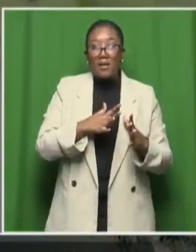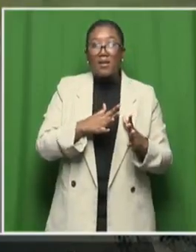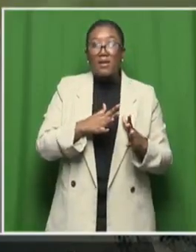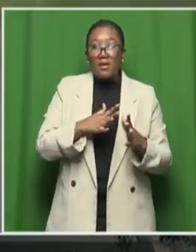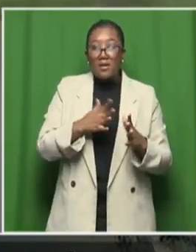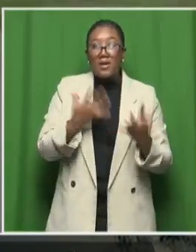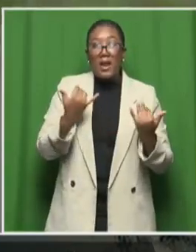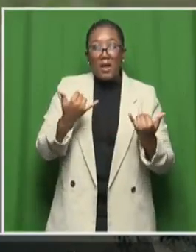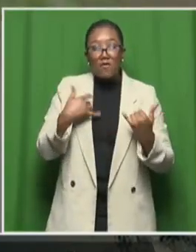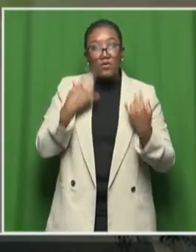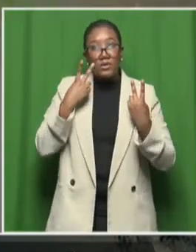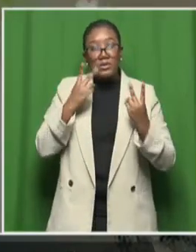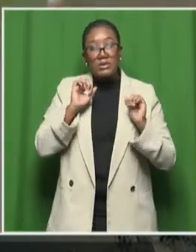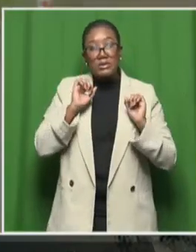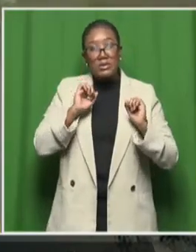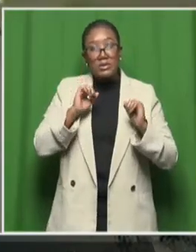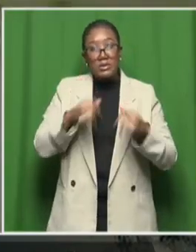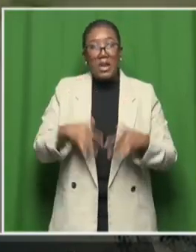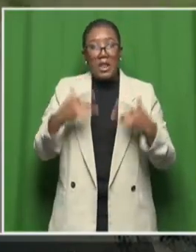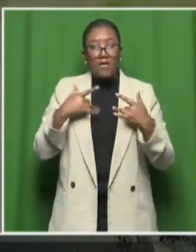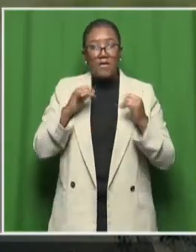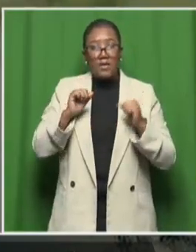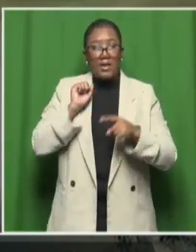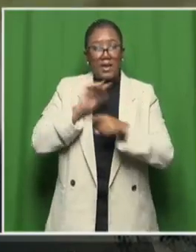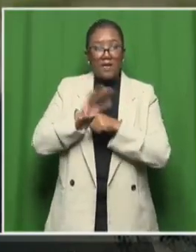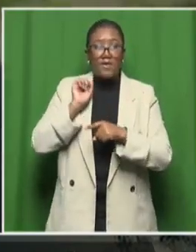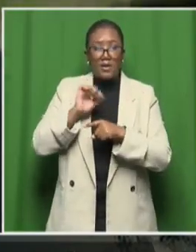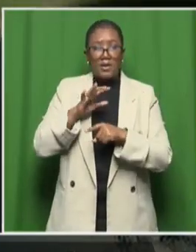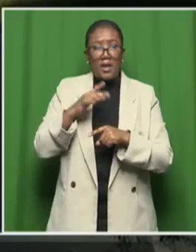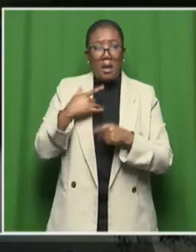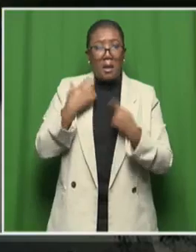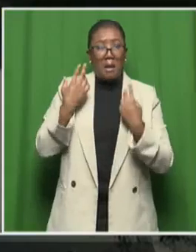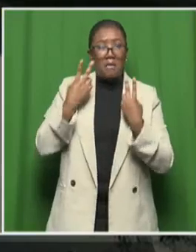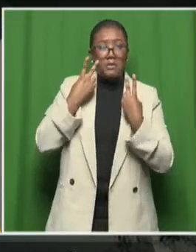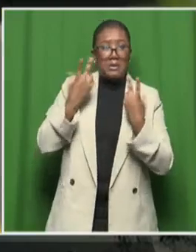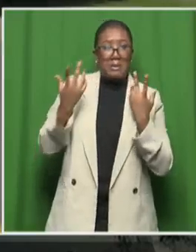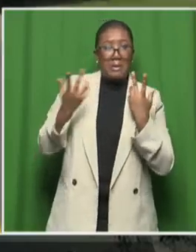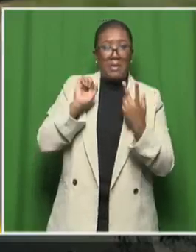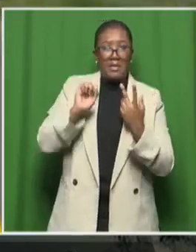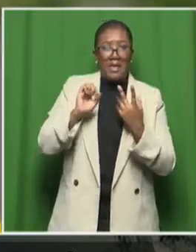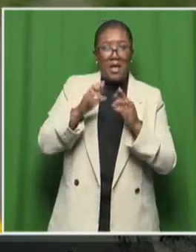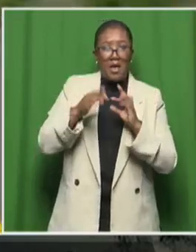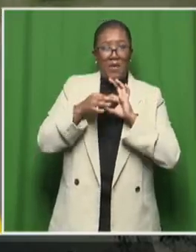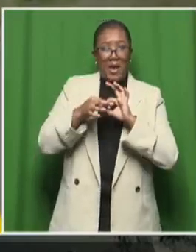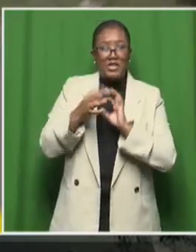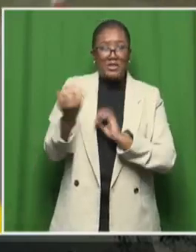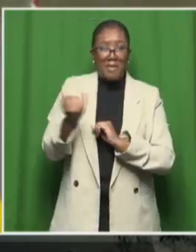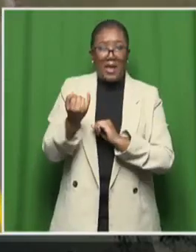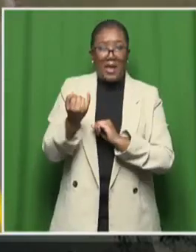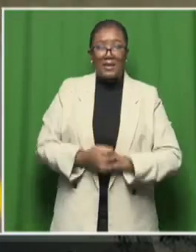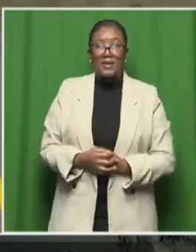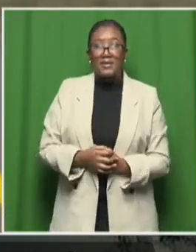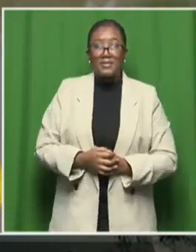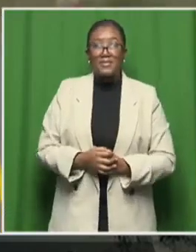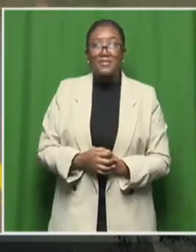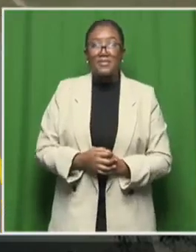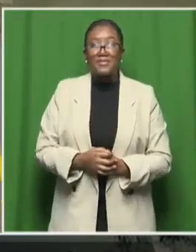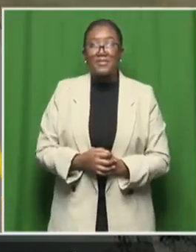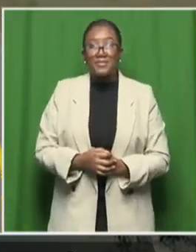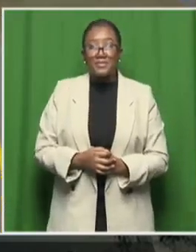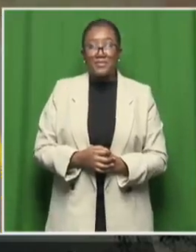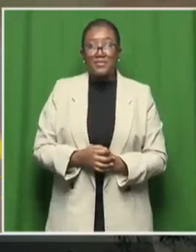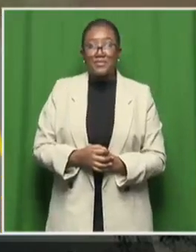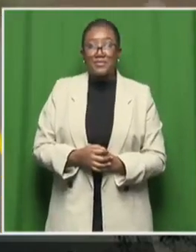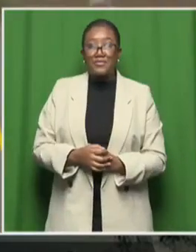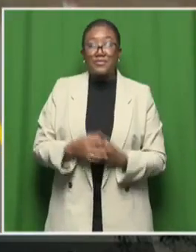just reflected on his life and time and influence. I wonder what their relationship would have been like as well. Necessarily, Elizal, you